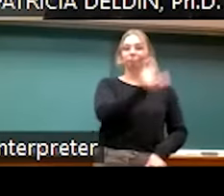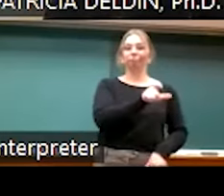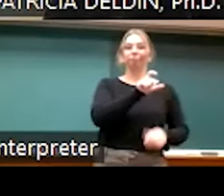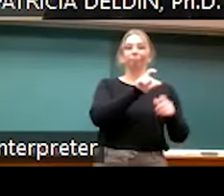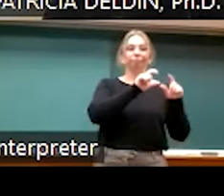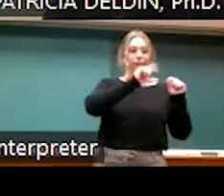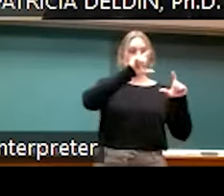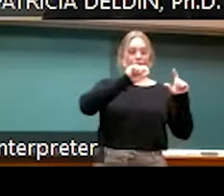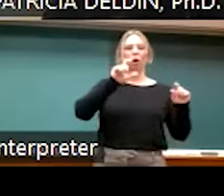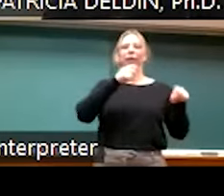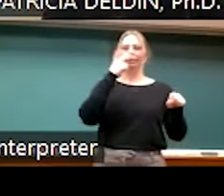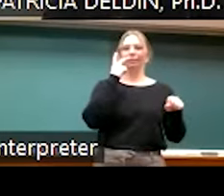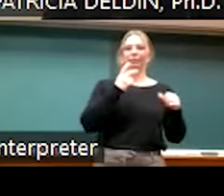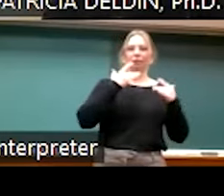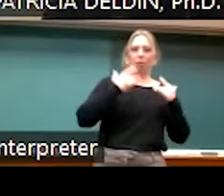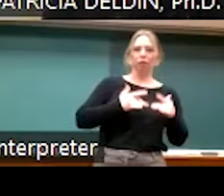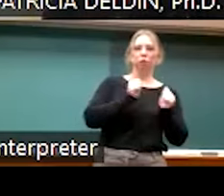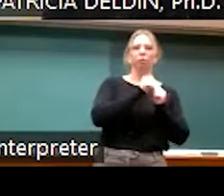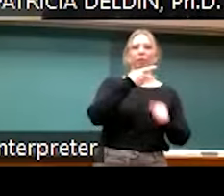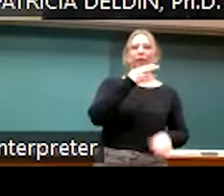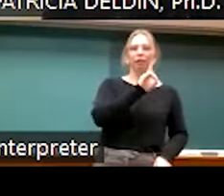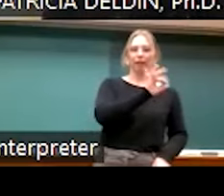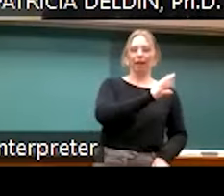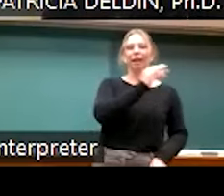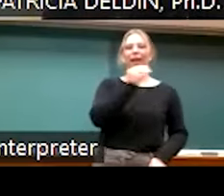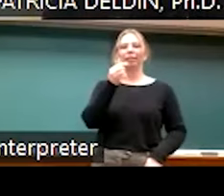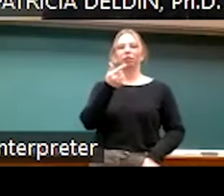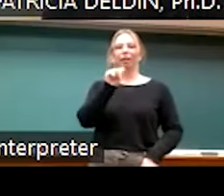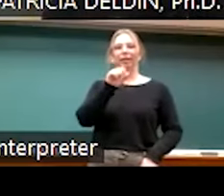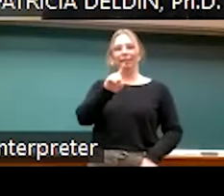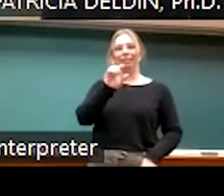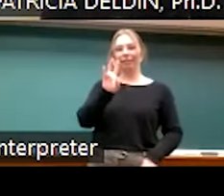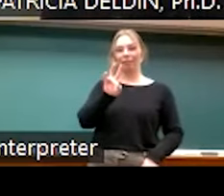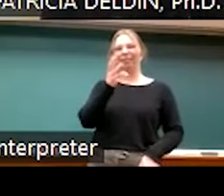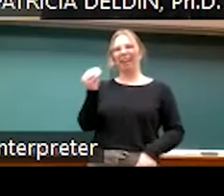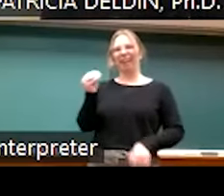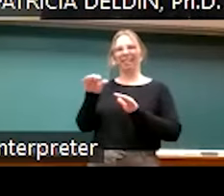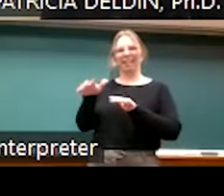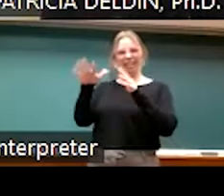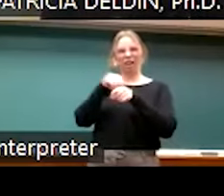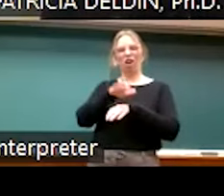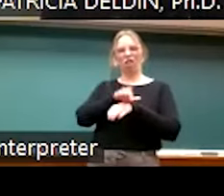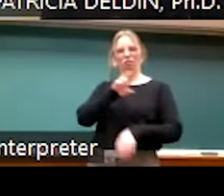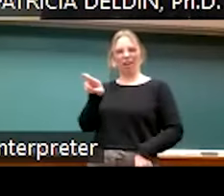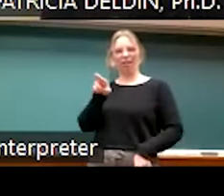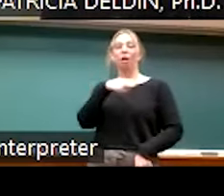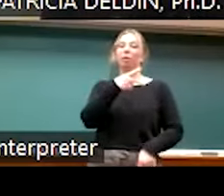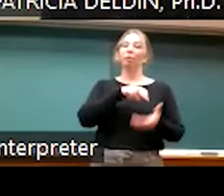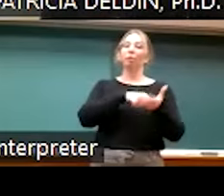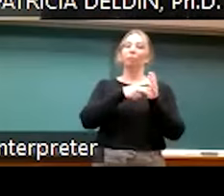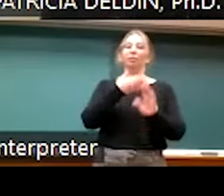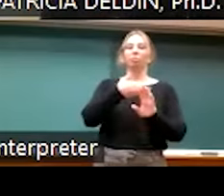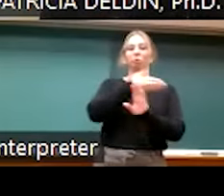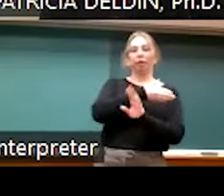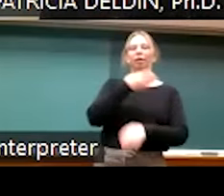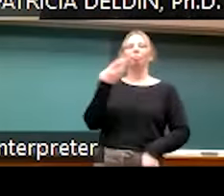this is depression with the PHQ-9, and on the right is GAD-7 and anxiety. The purple is pre and the blue is